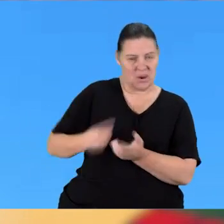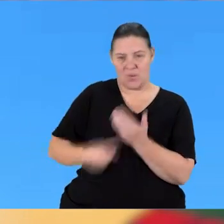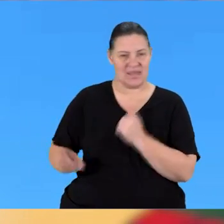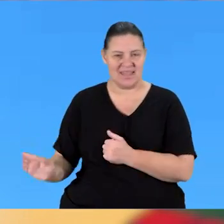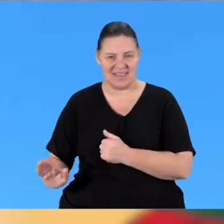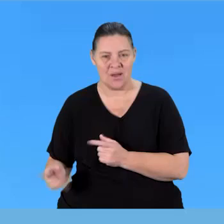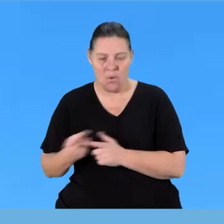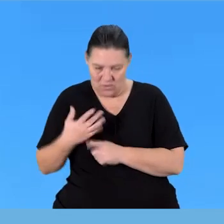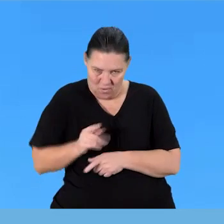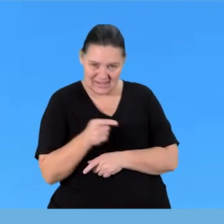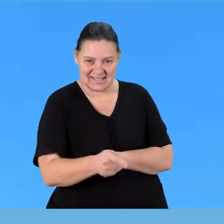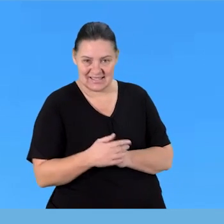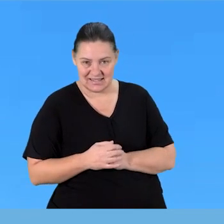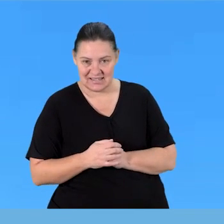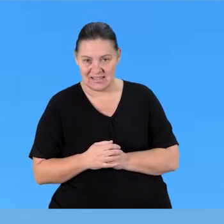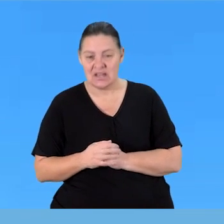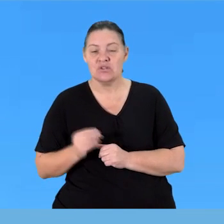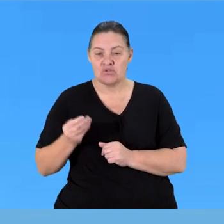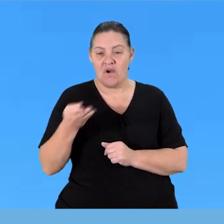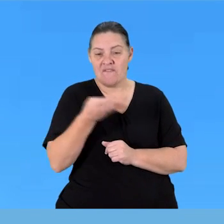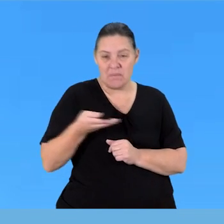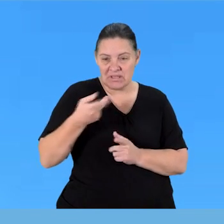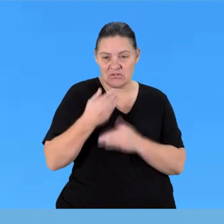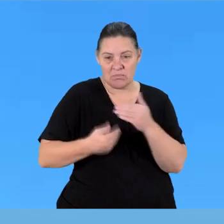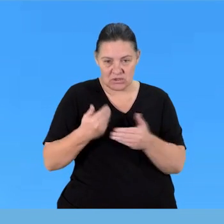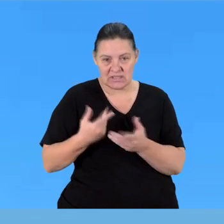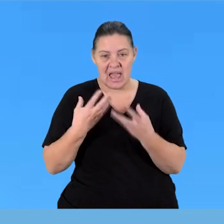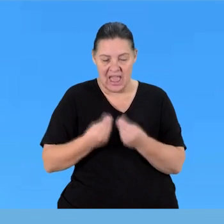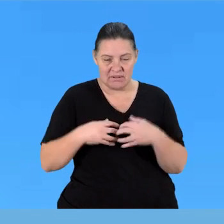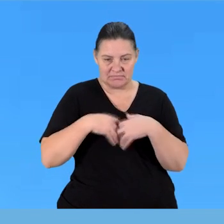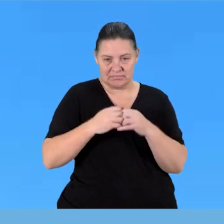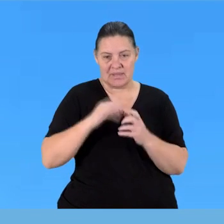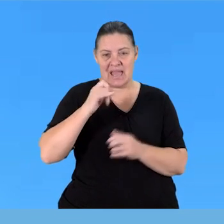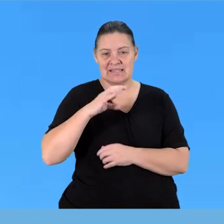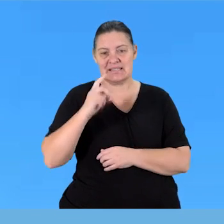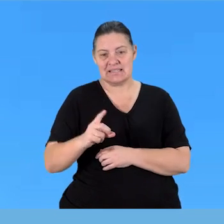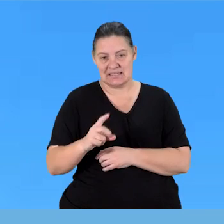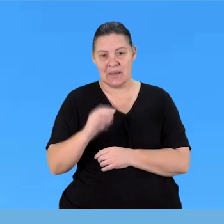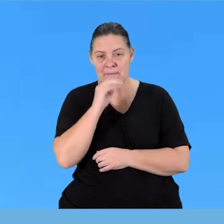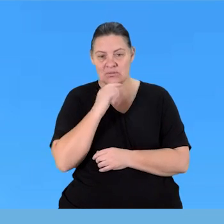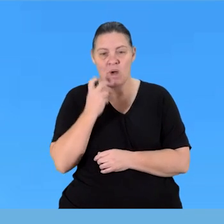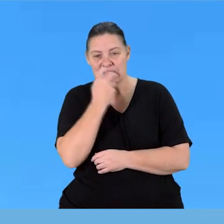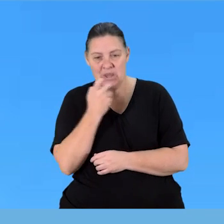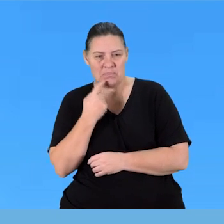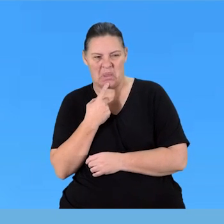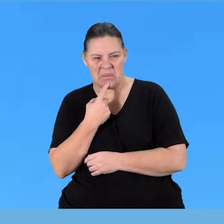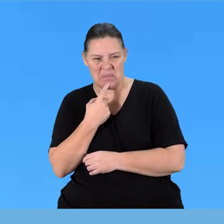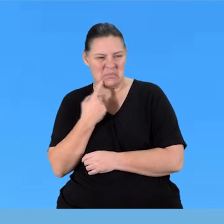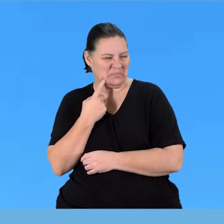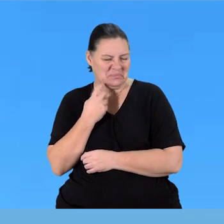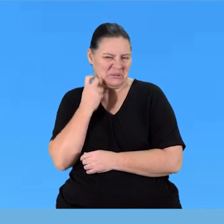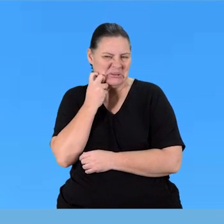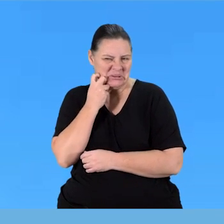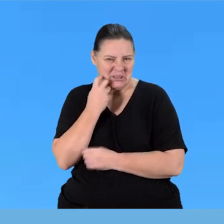products. Now, in these examples, the fermentation process creates acids that gives this food a sour